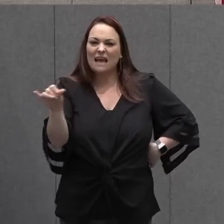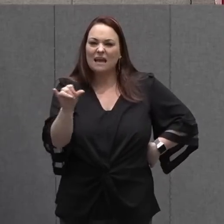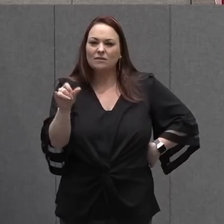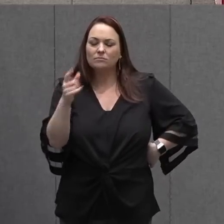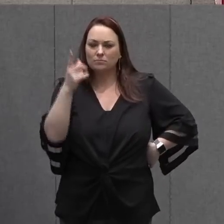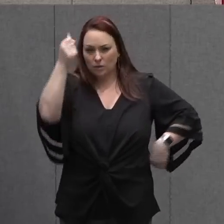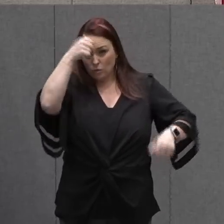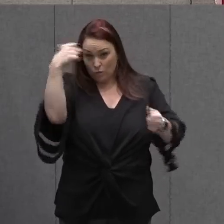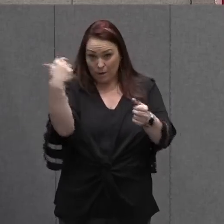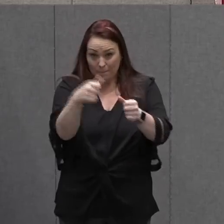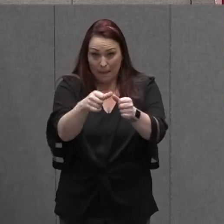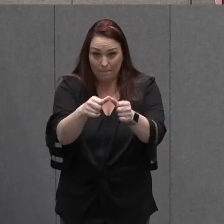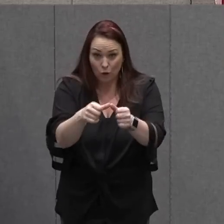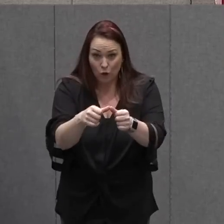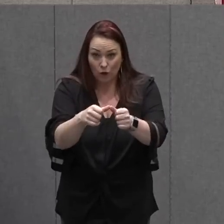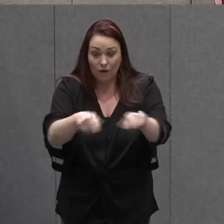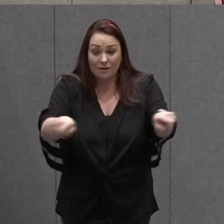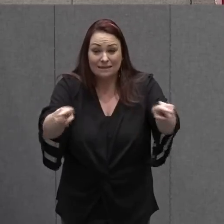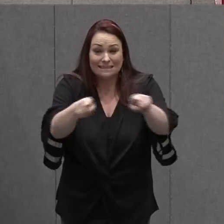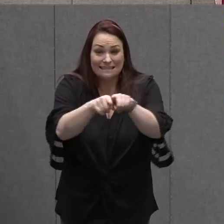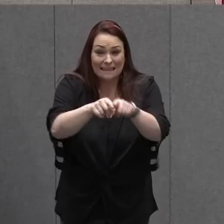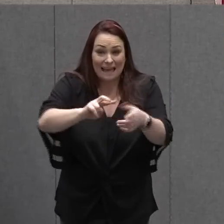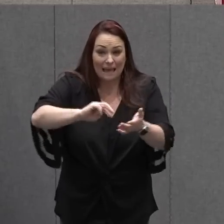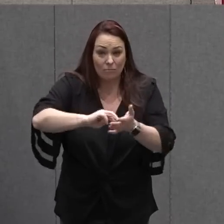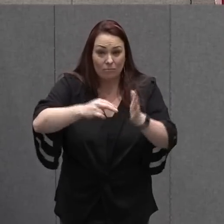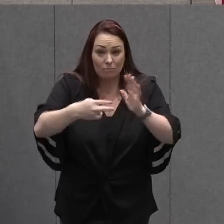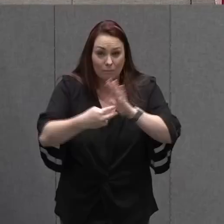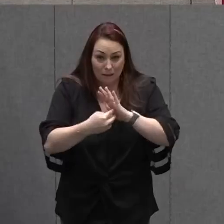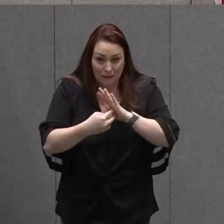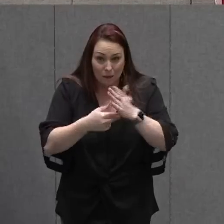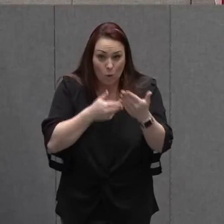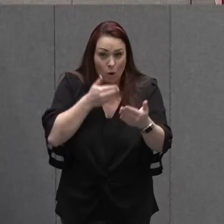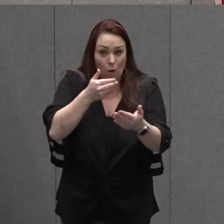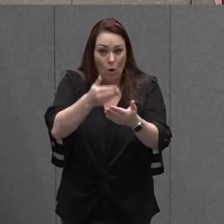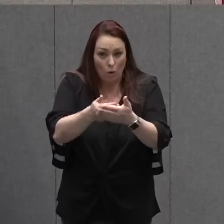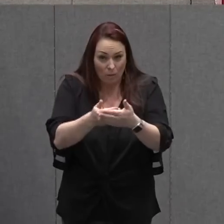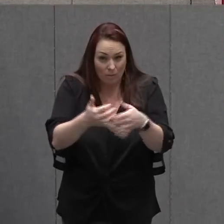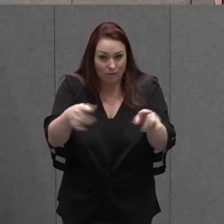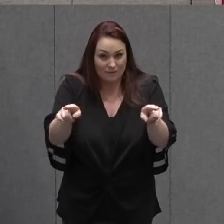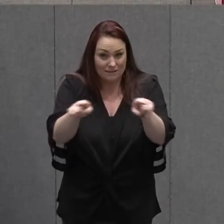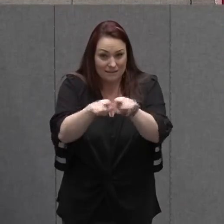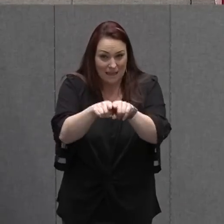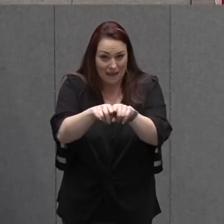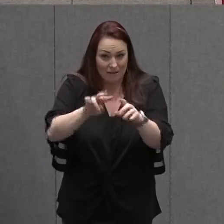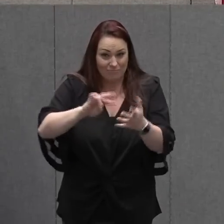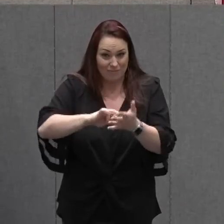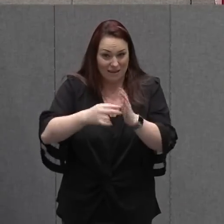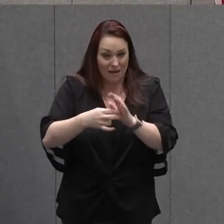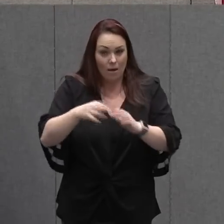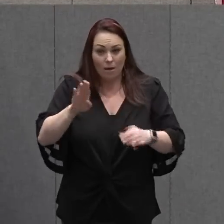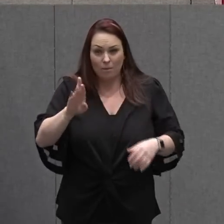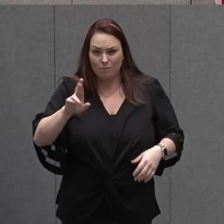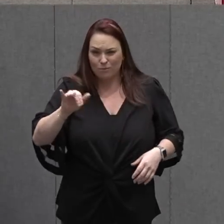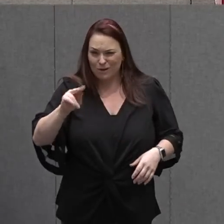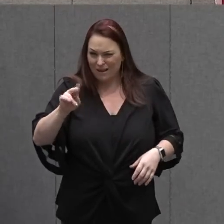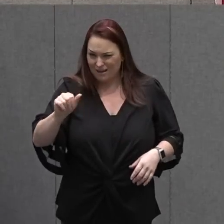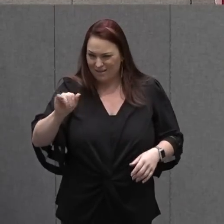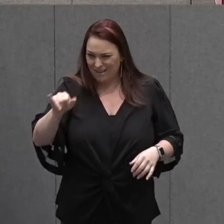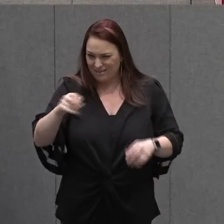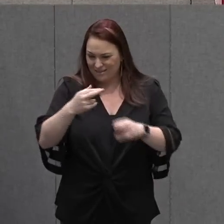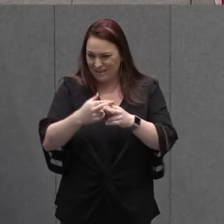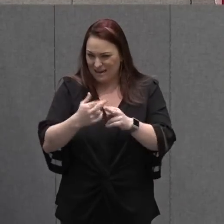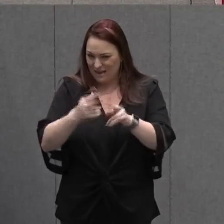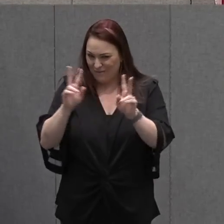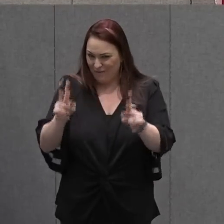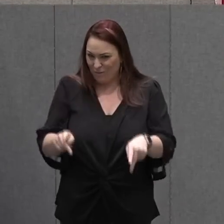So remember, it's a word with the same meaning or almost the same meaning. Well, that's a name of a person, isn't it? Yeah. So I